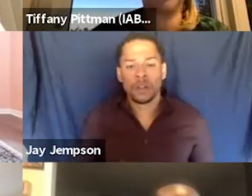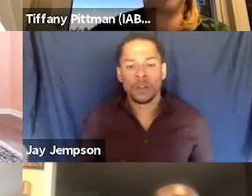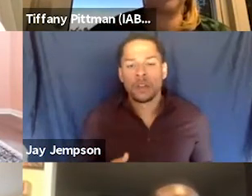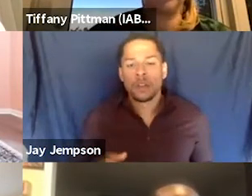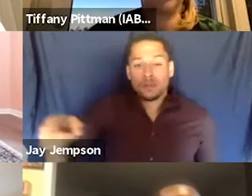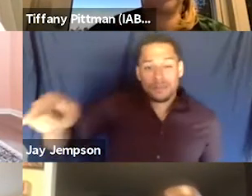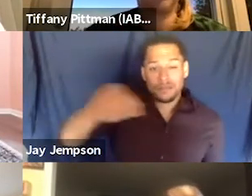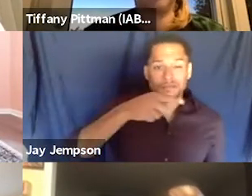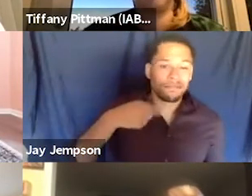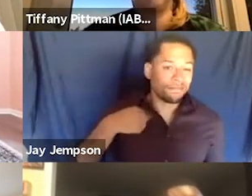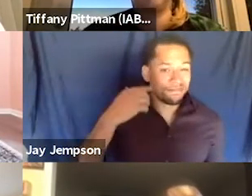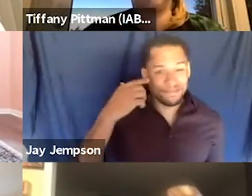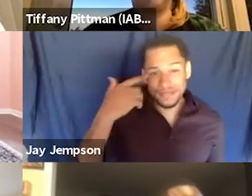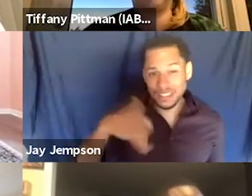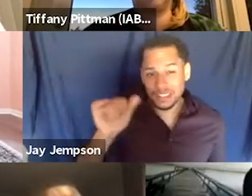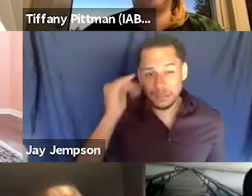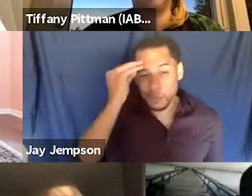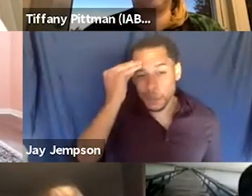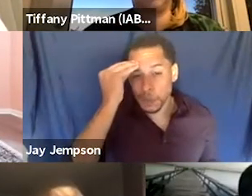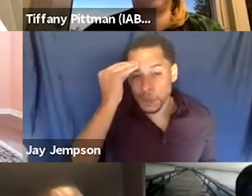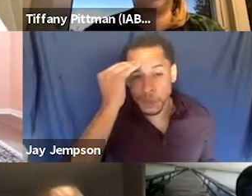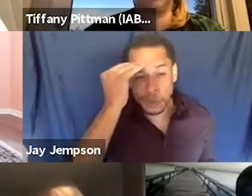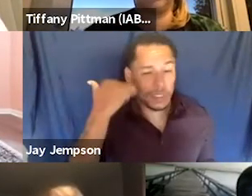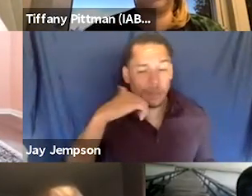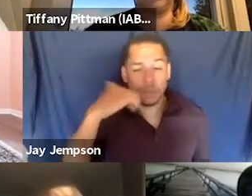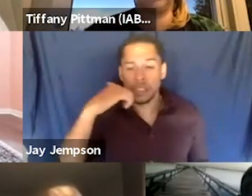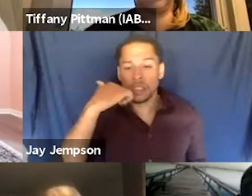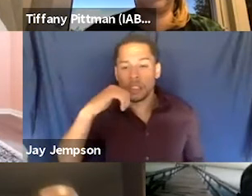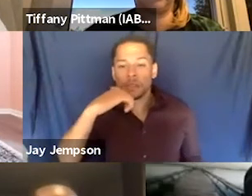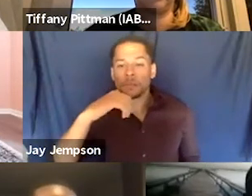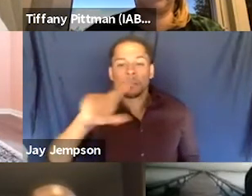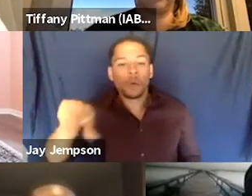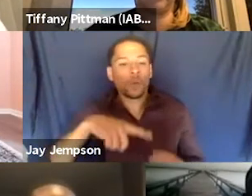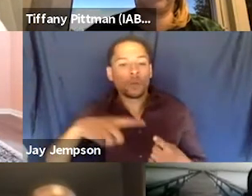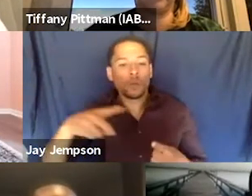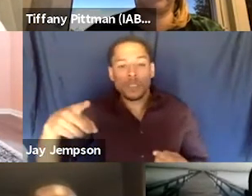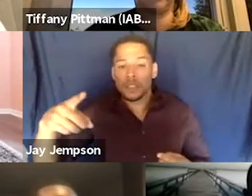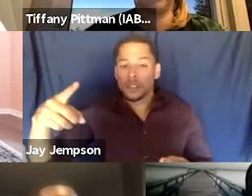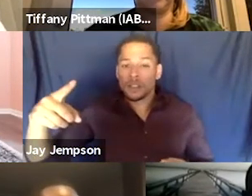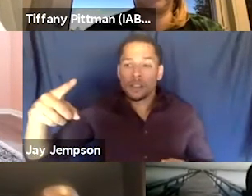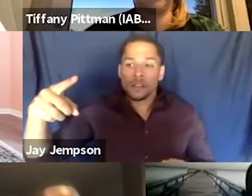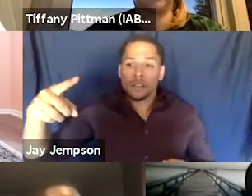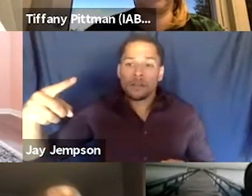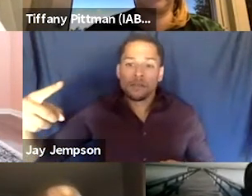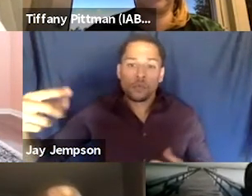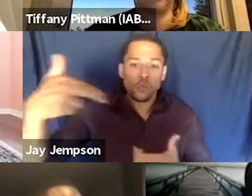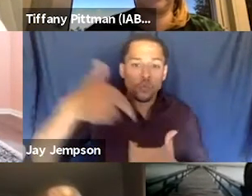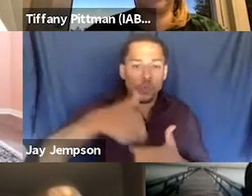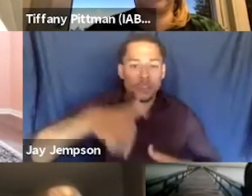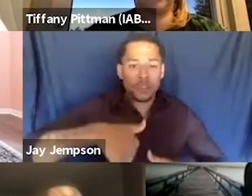when we come into spaces like this, just for the hour and a half, they go away just for a